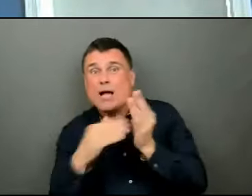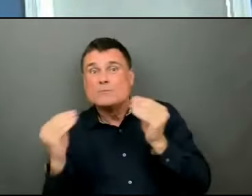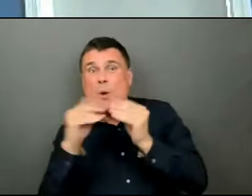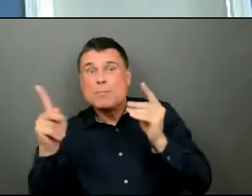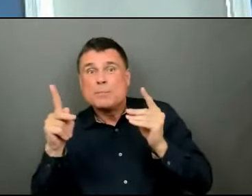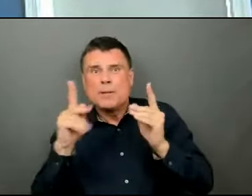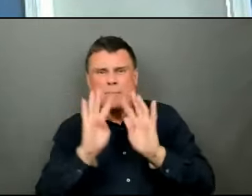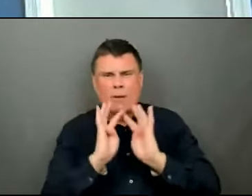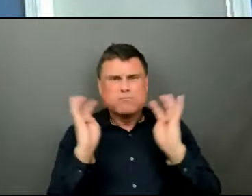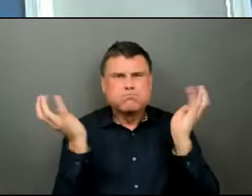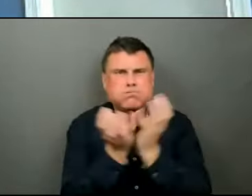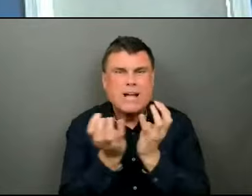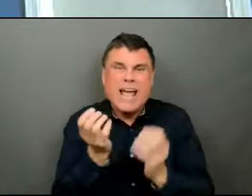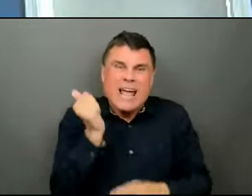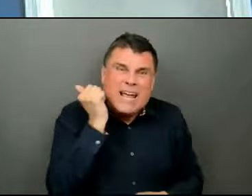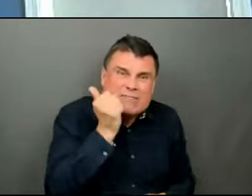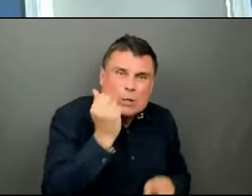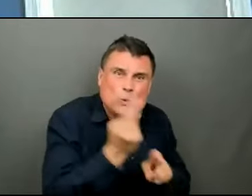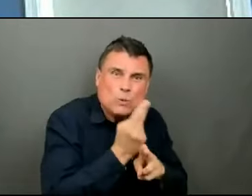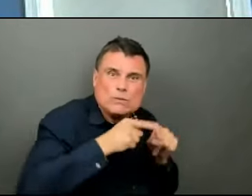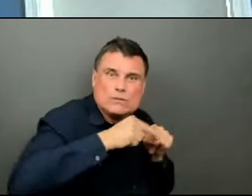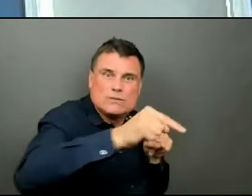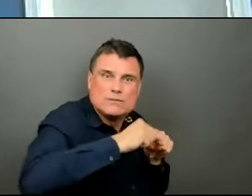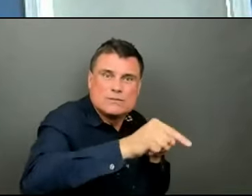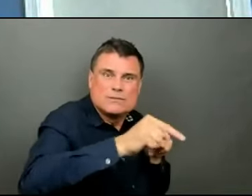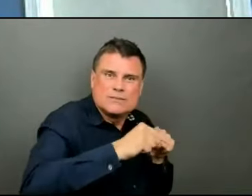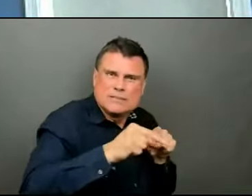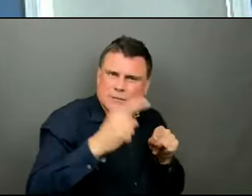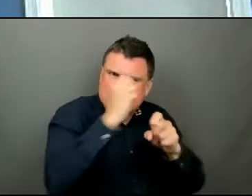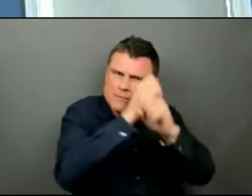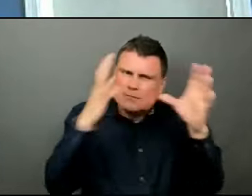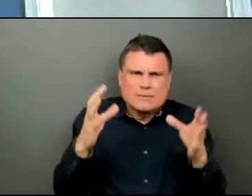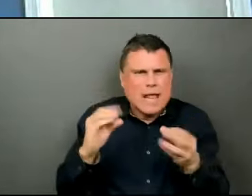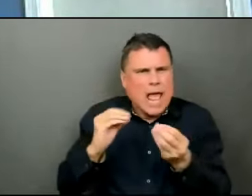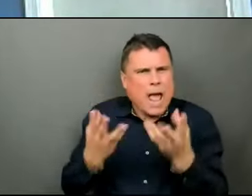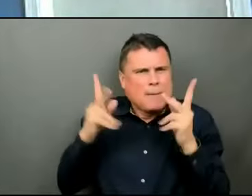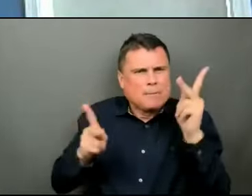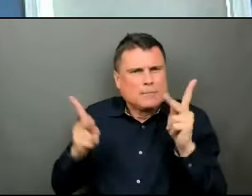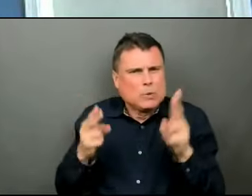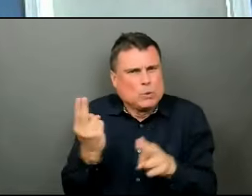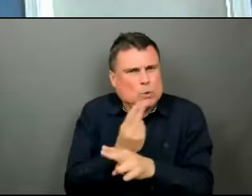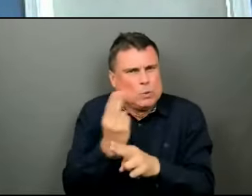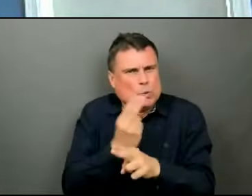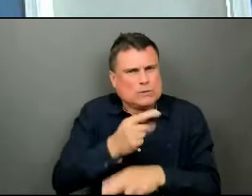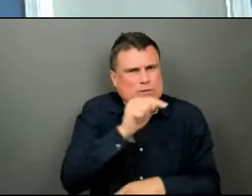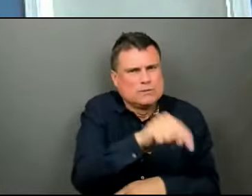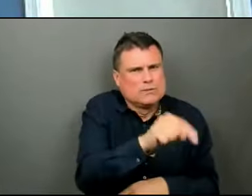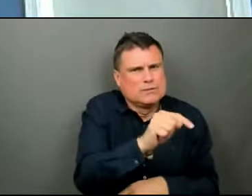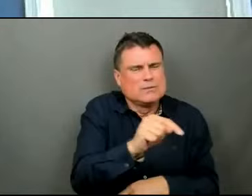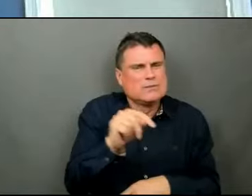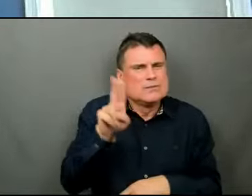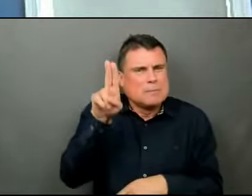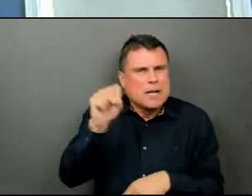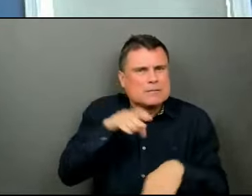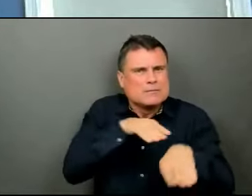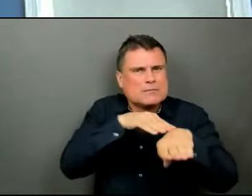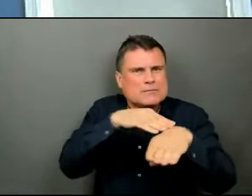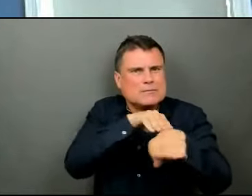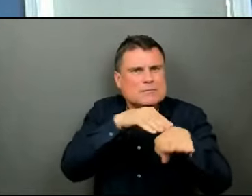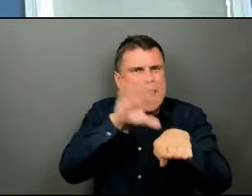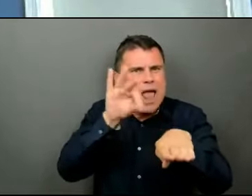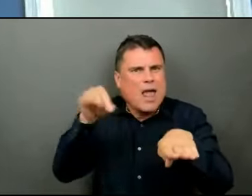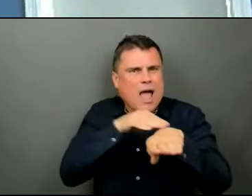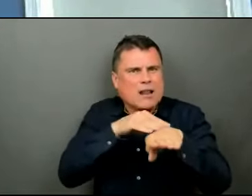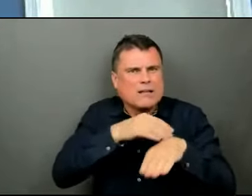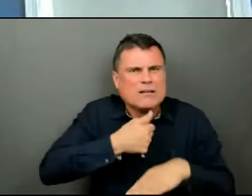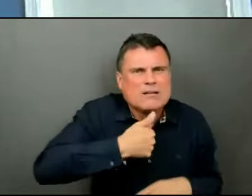weekday. So if that sounds like a lot of people using the B line, when this SkyTrain extension is in service, it will be able to move more than